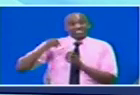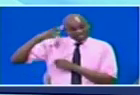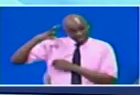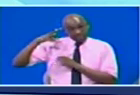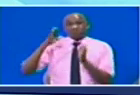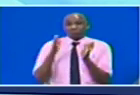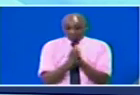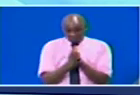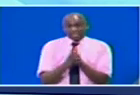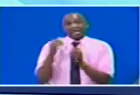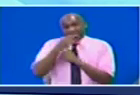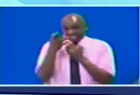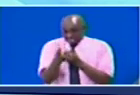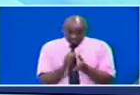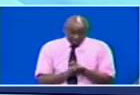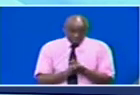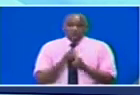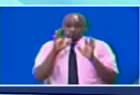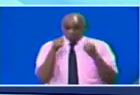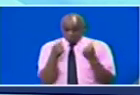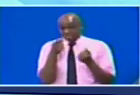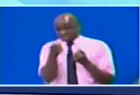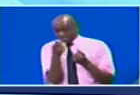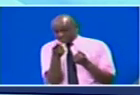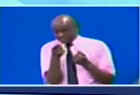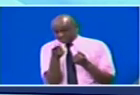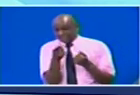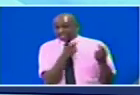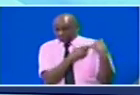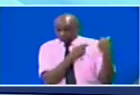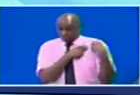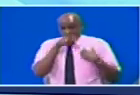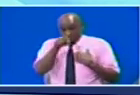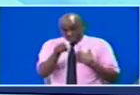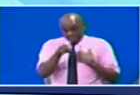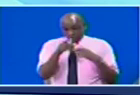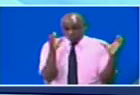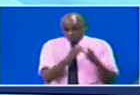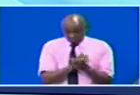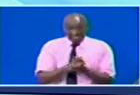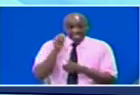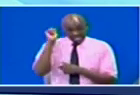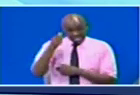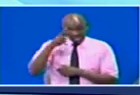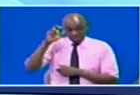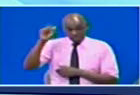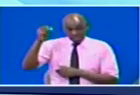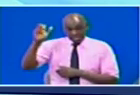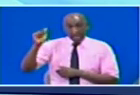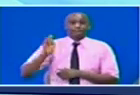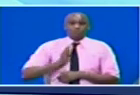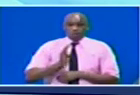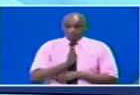power generation in the country. According to the state agency tasked with spearheading this process, the Kenyan Nuclear Board plans are